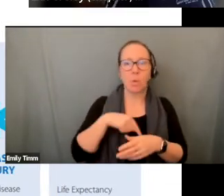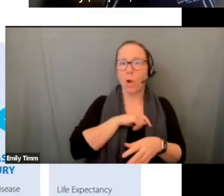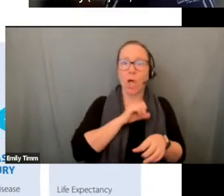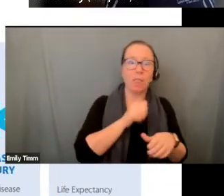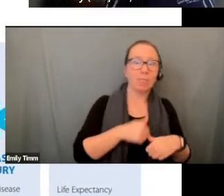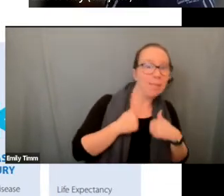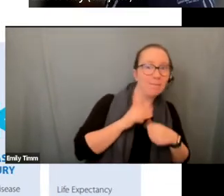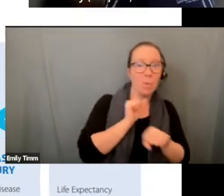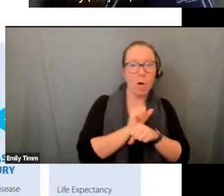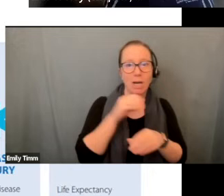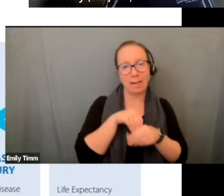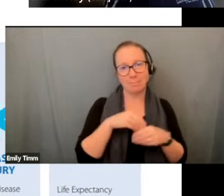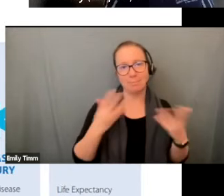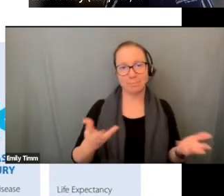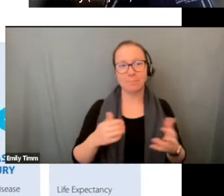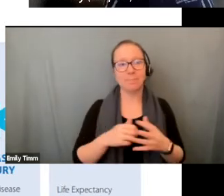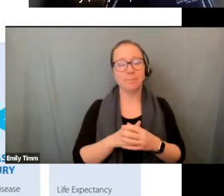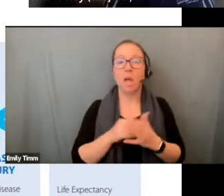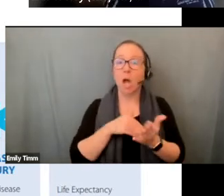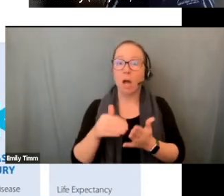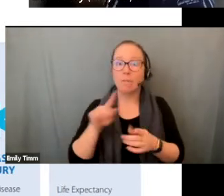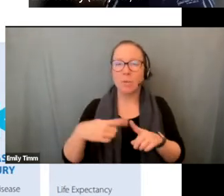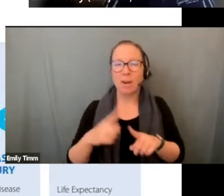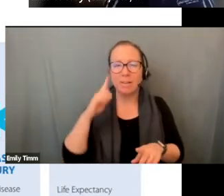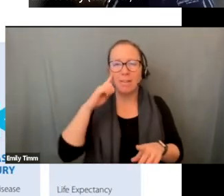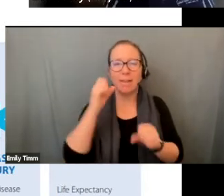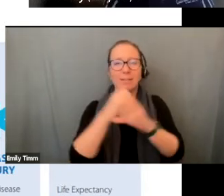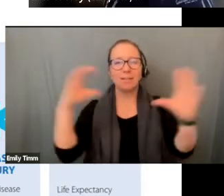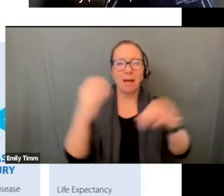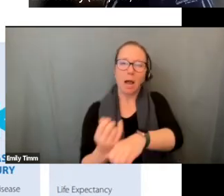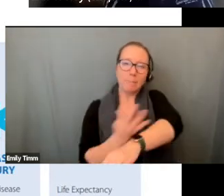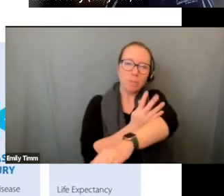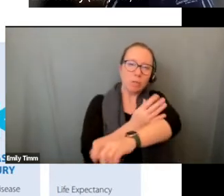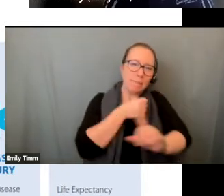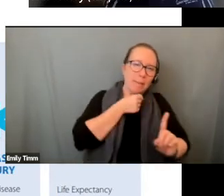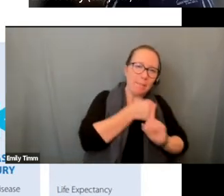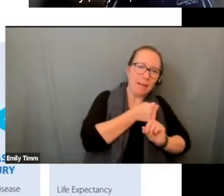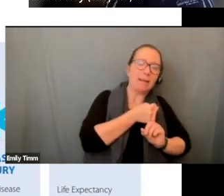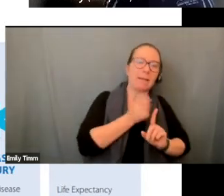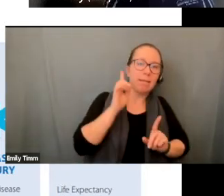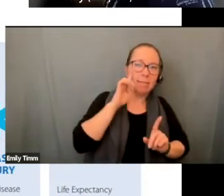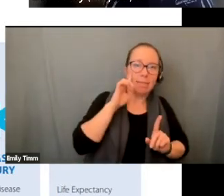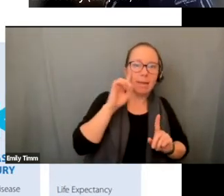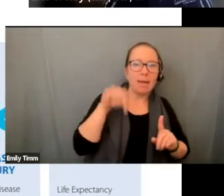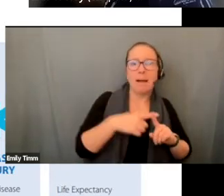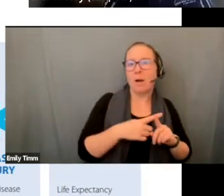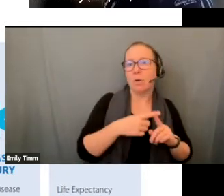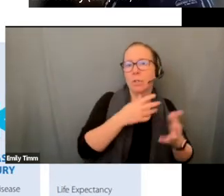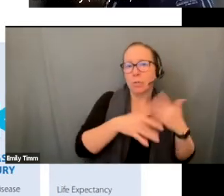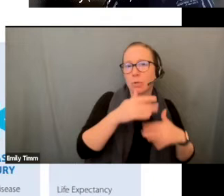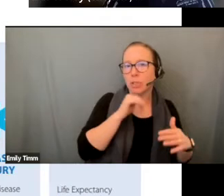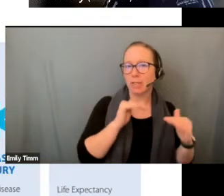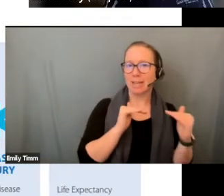in. Oftentimes when we think about upstream impacts, we're thinking about the social inequities piece, we're thinking about